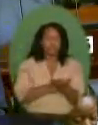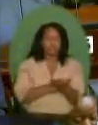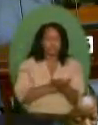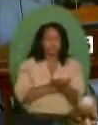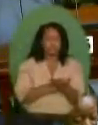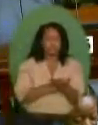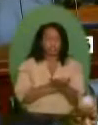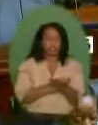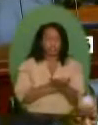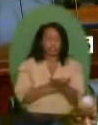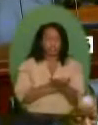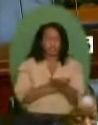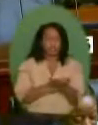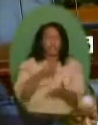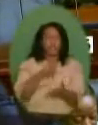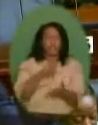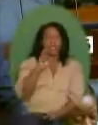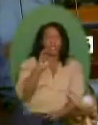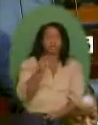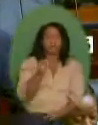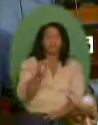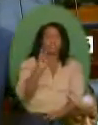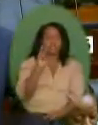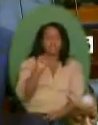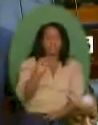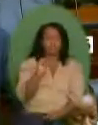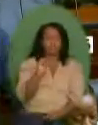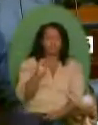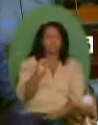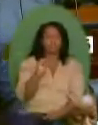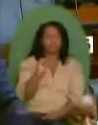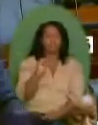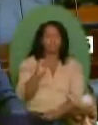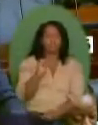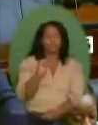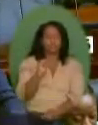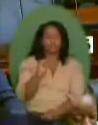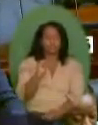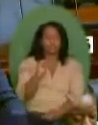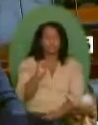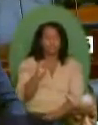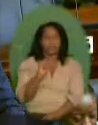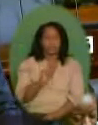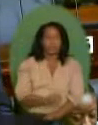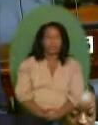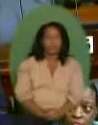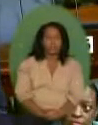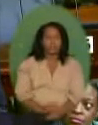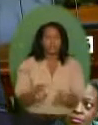advised and RGM was advised that the gift was withdrawn.